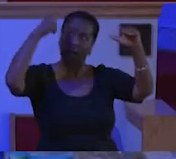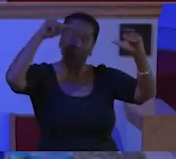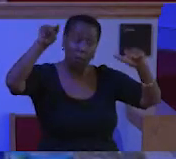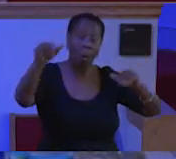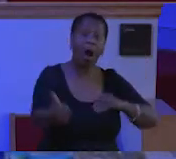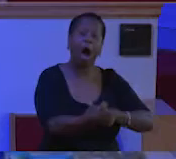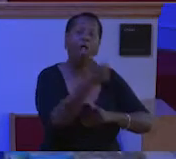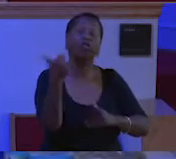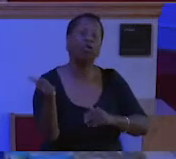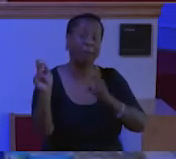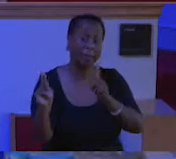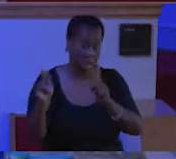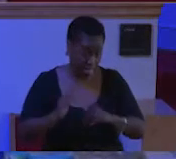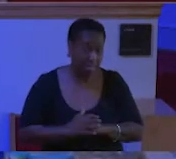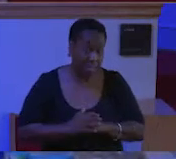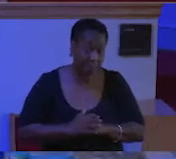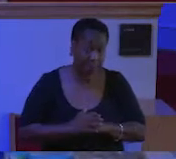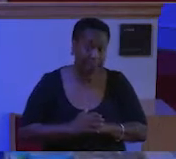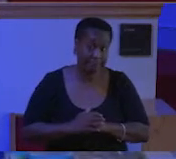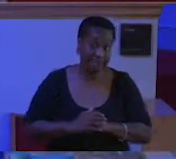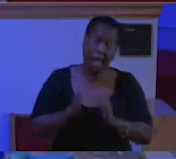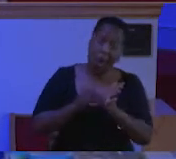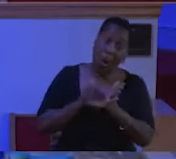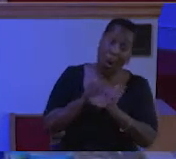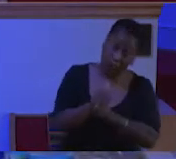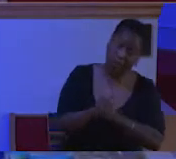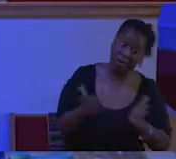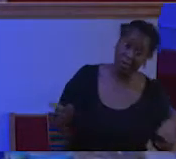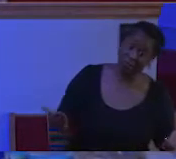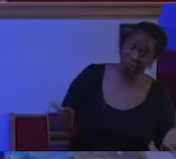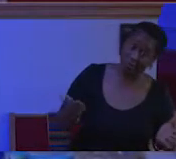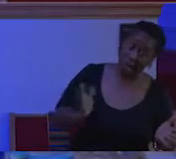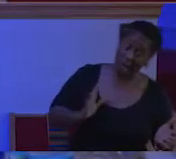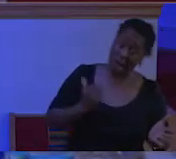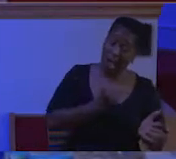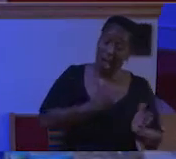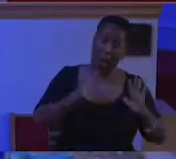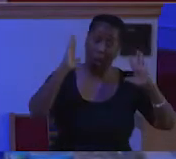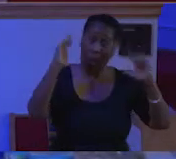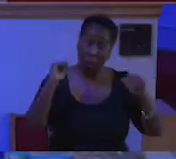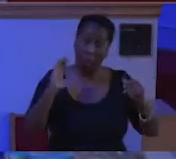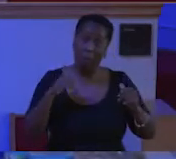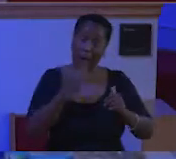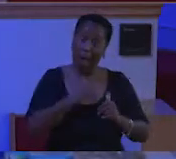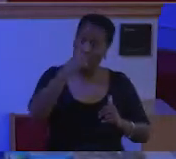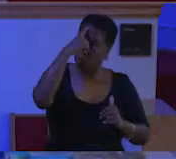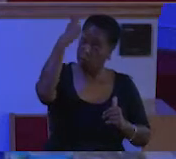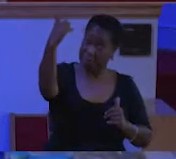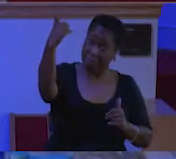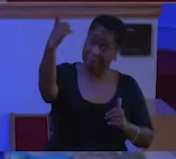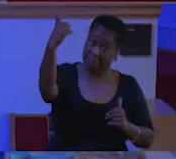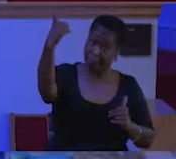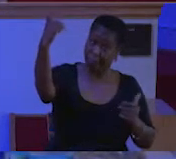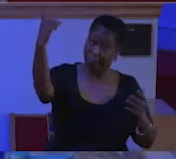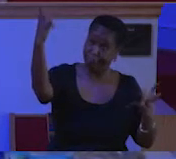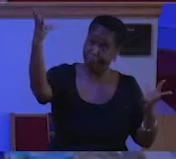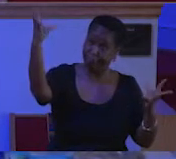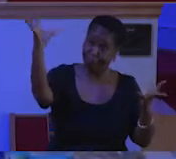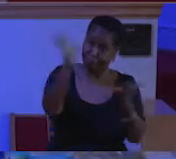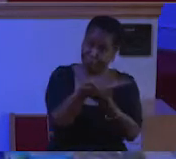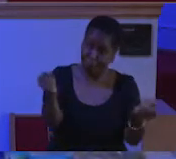others. And often our hopes and our dreams in others are